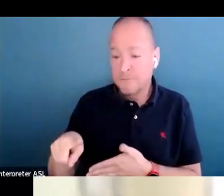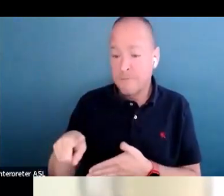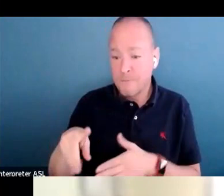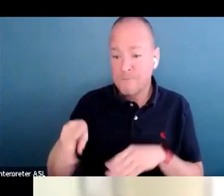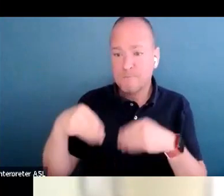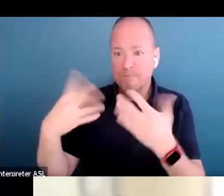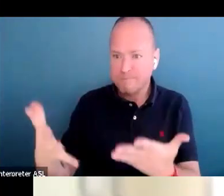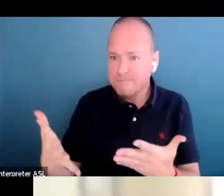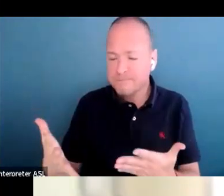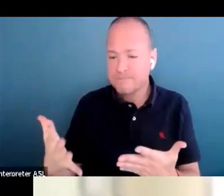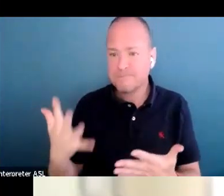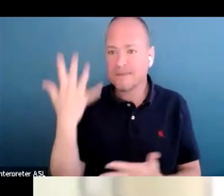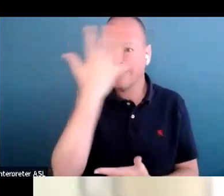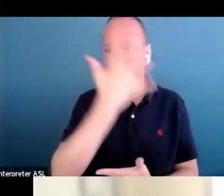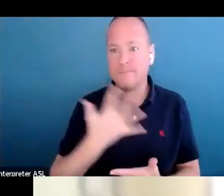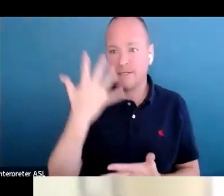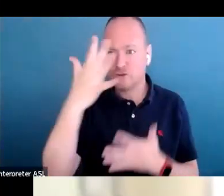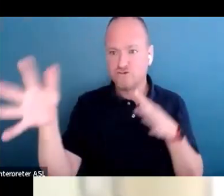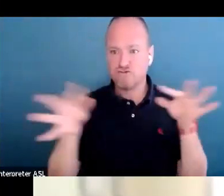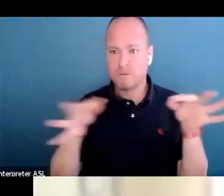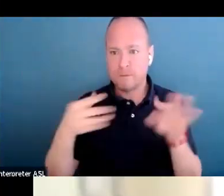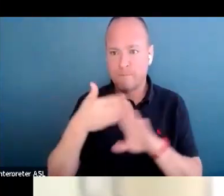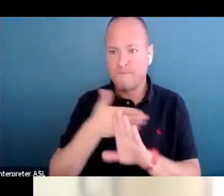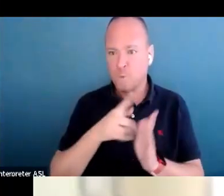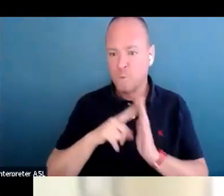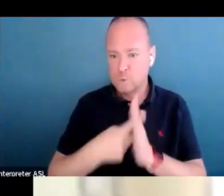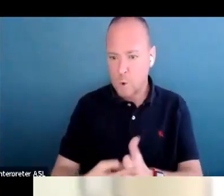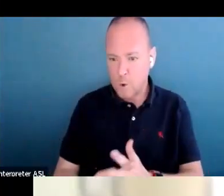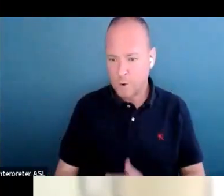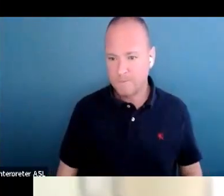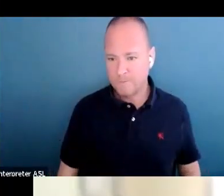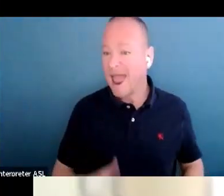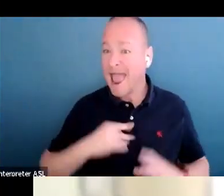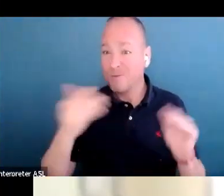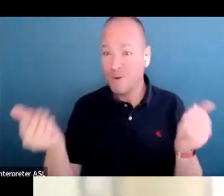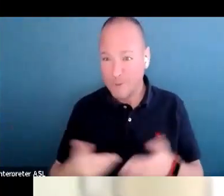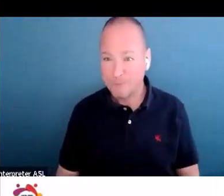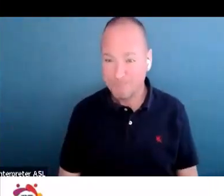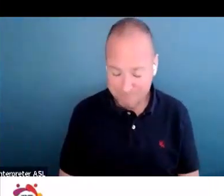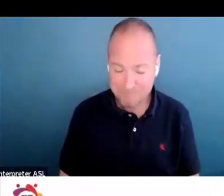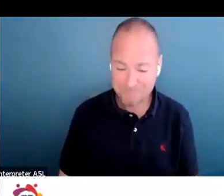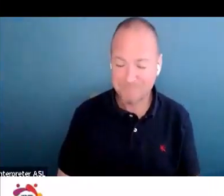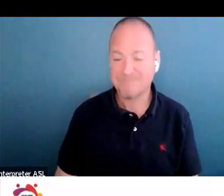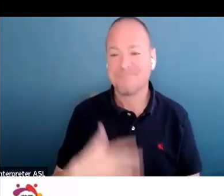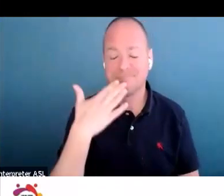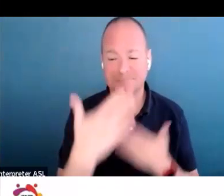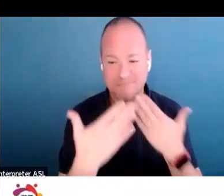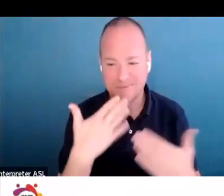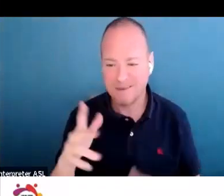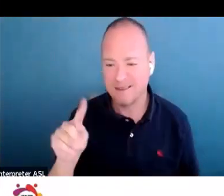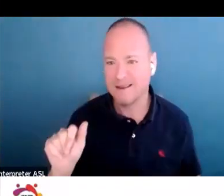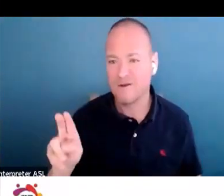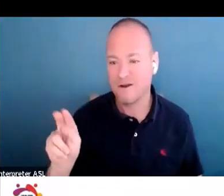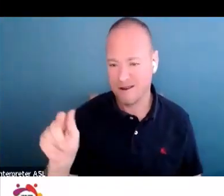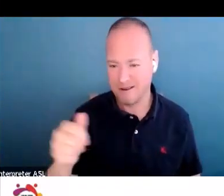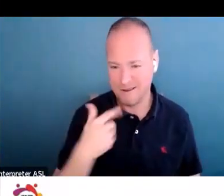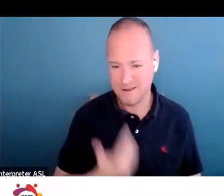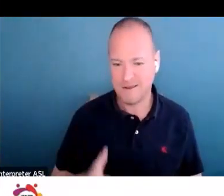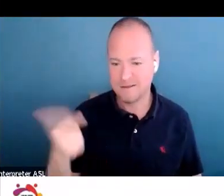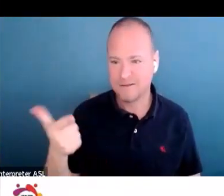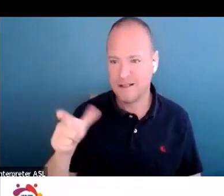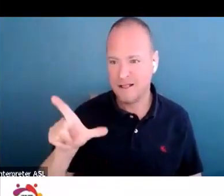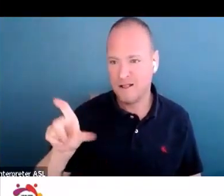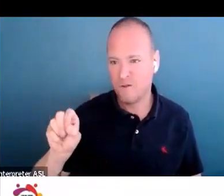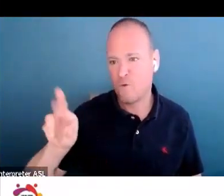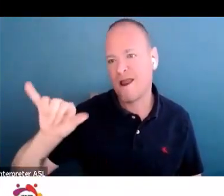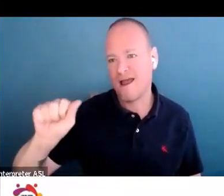an image description before you start, and welcome. Thank you, Tana. Yes, my name is Gloria